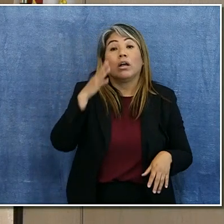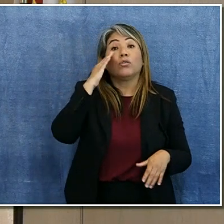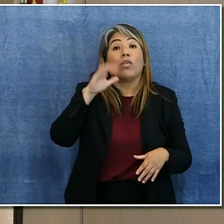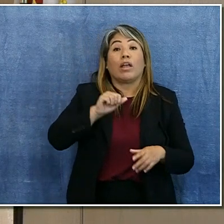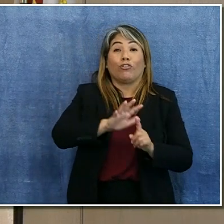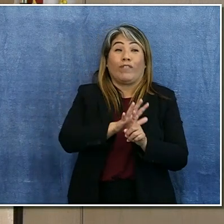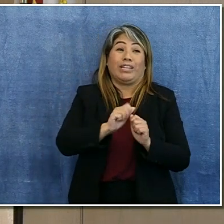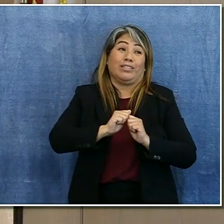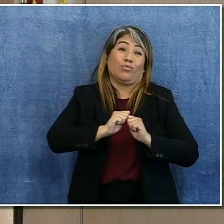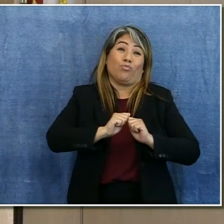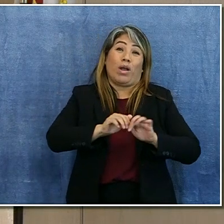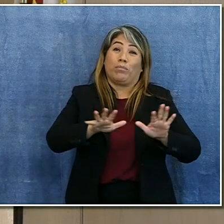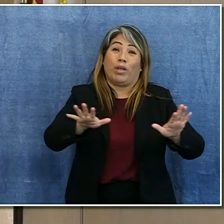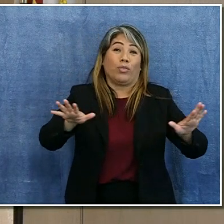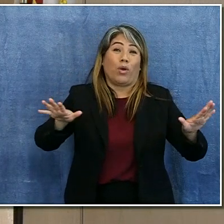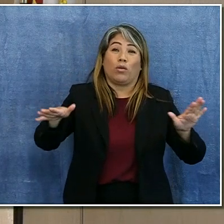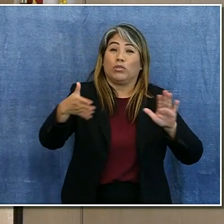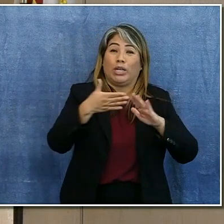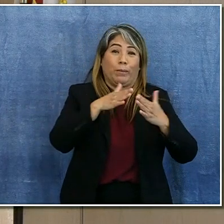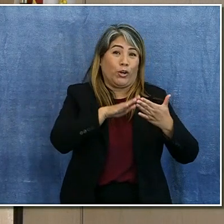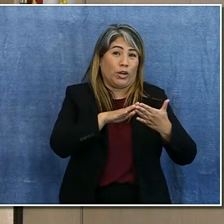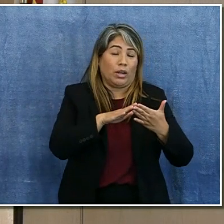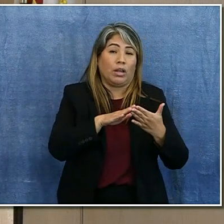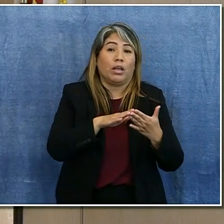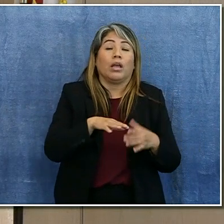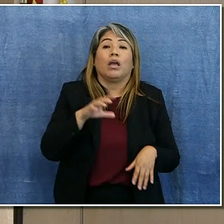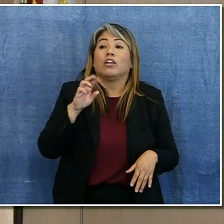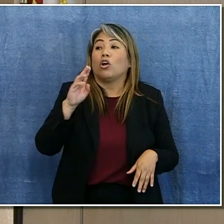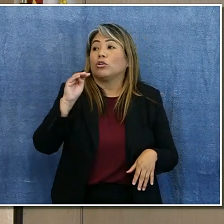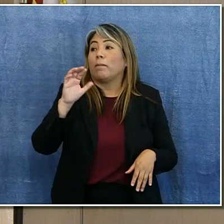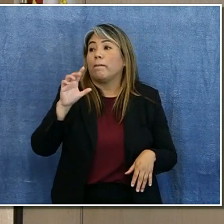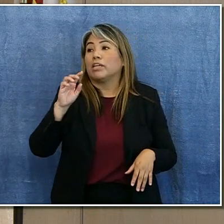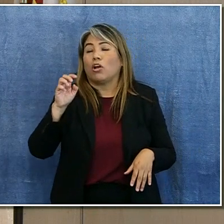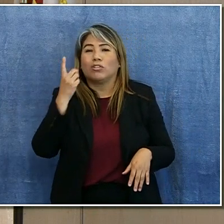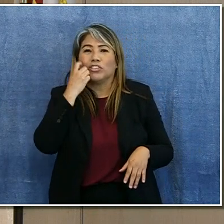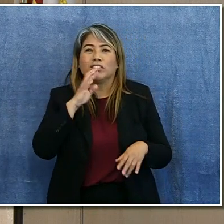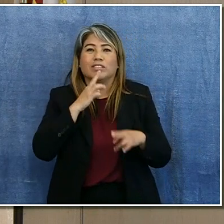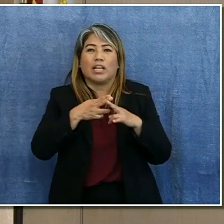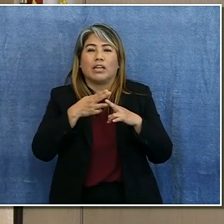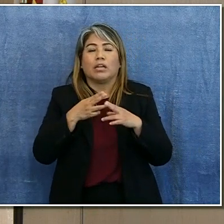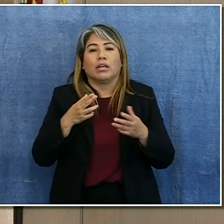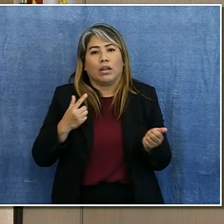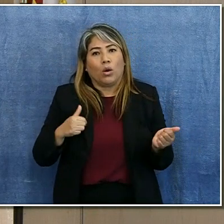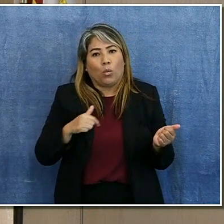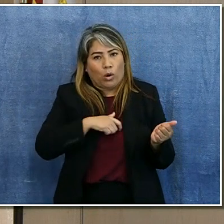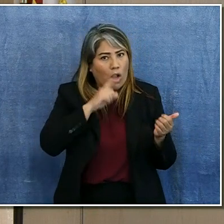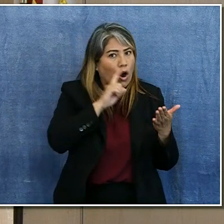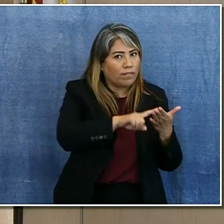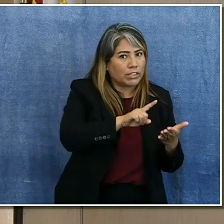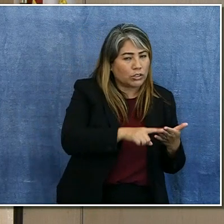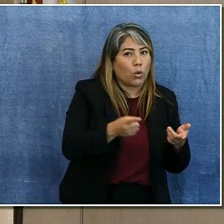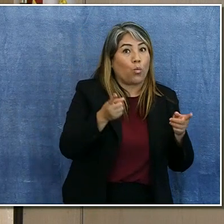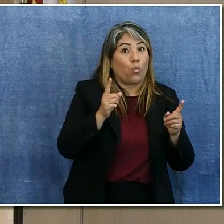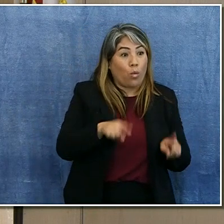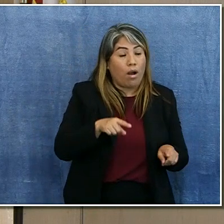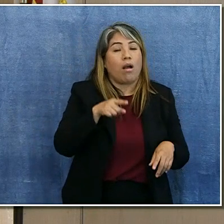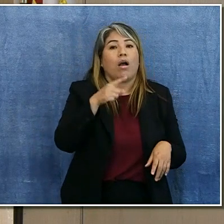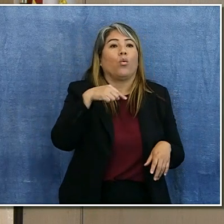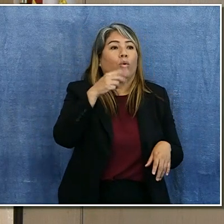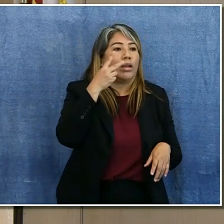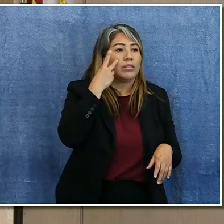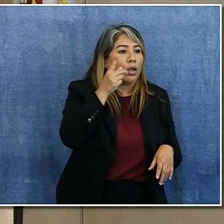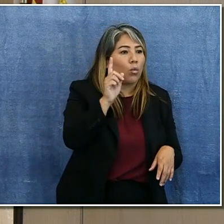COVID-19 is widespread throughout the community. And as Dr. McDonald stated, when we are investigating an outbreak, we look at where